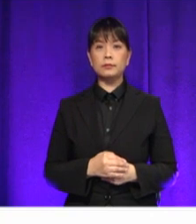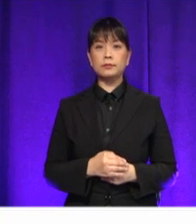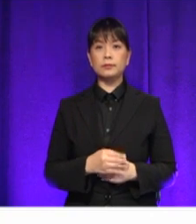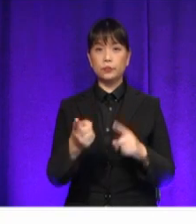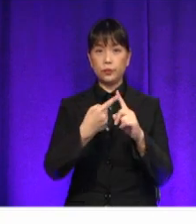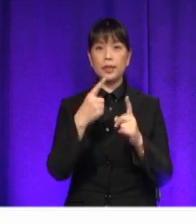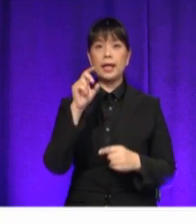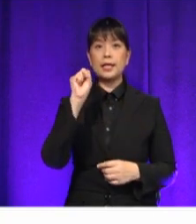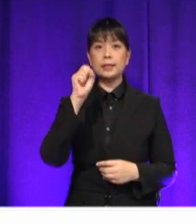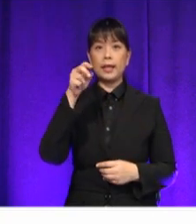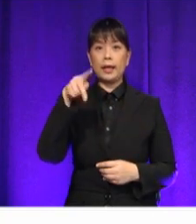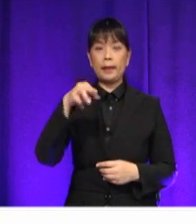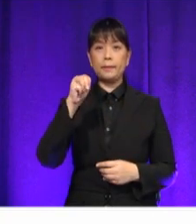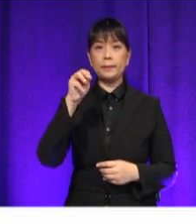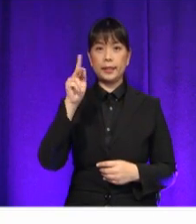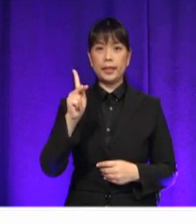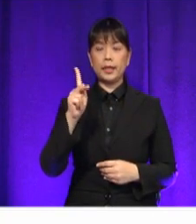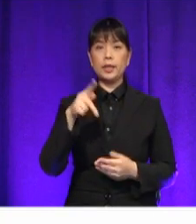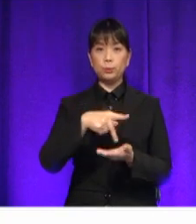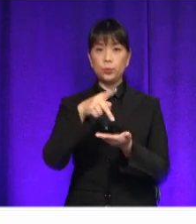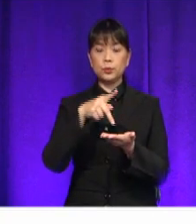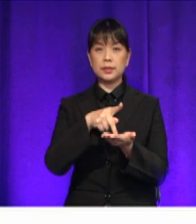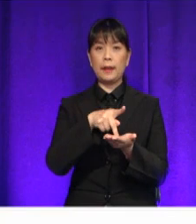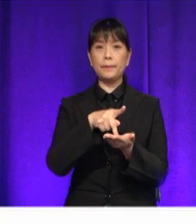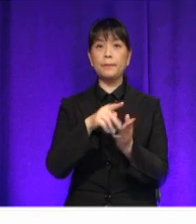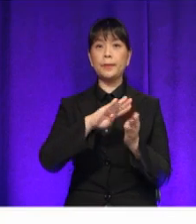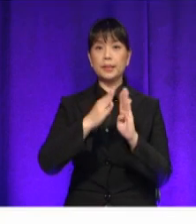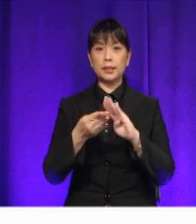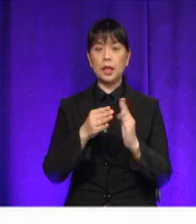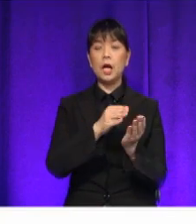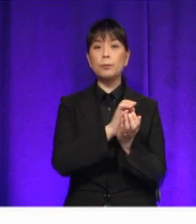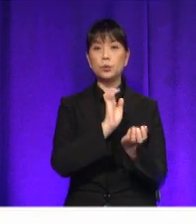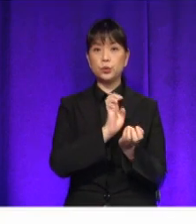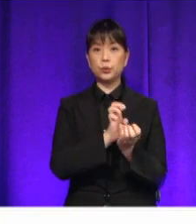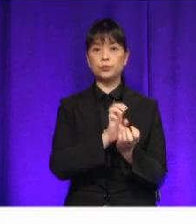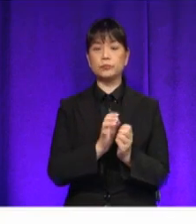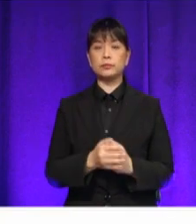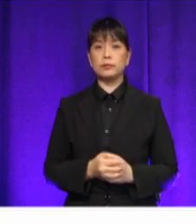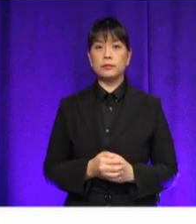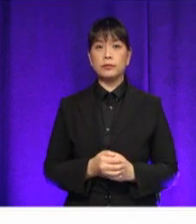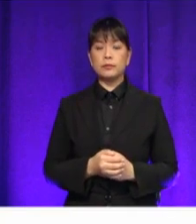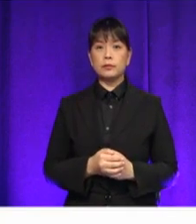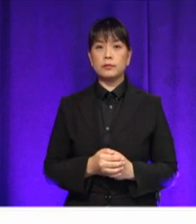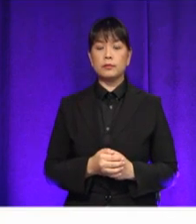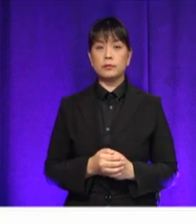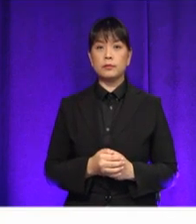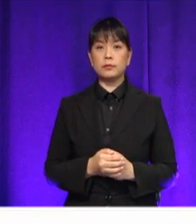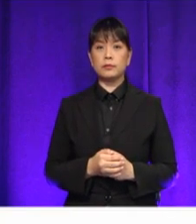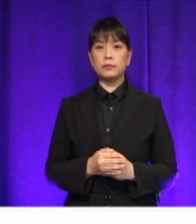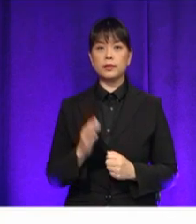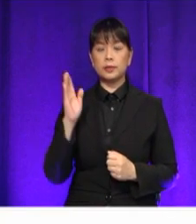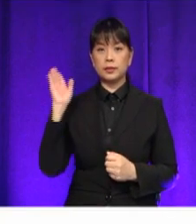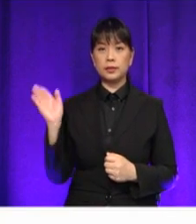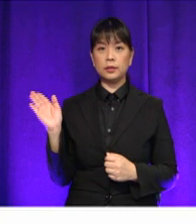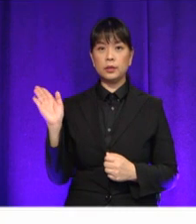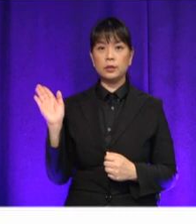Hi guys. Hi guys. Can you kindly introduce them, teacher? Yes, of course. On the bottom corner, right, we